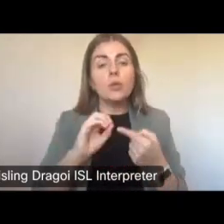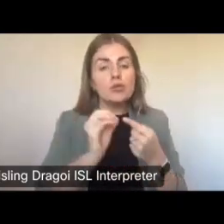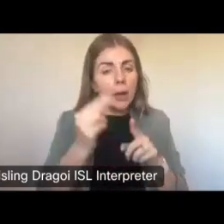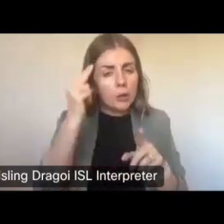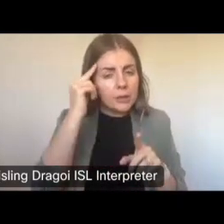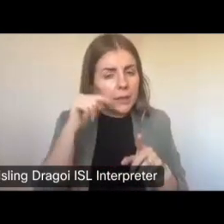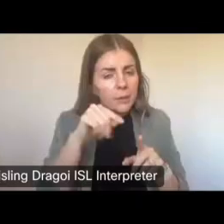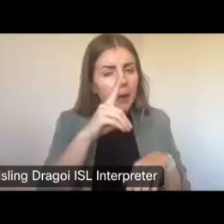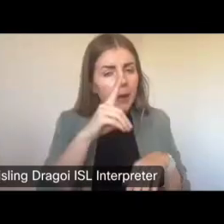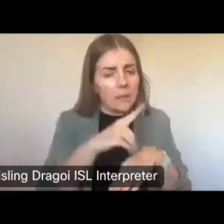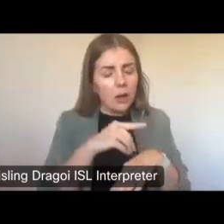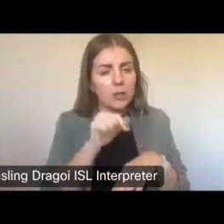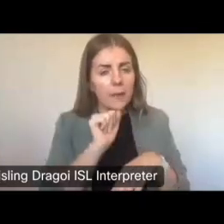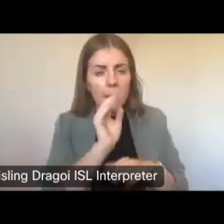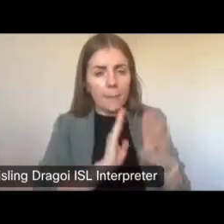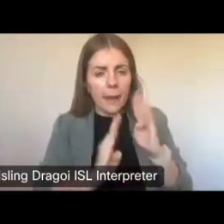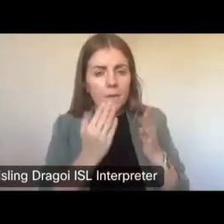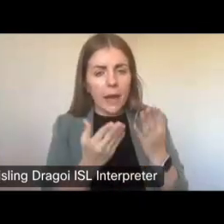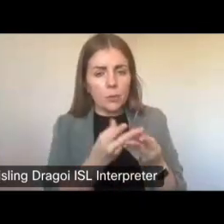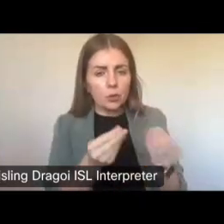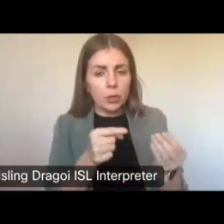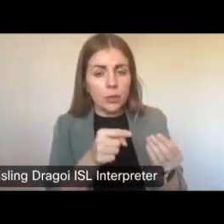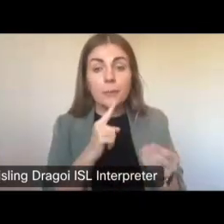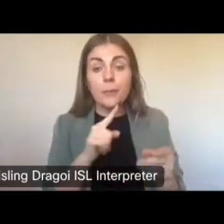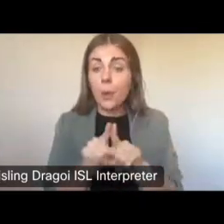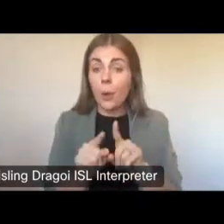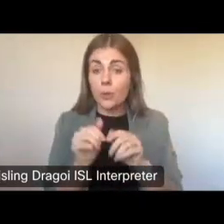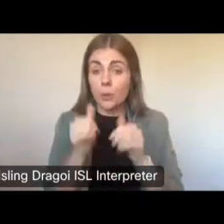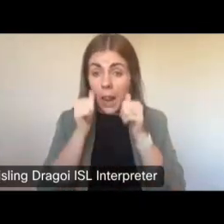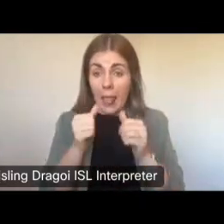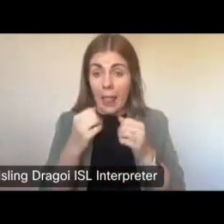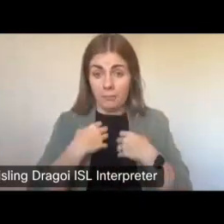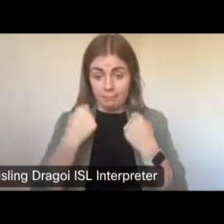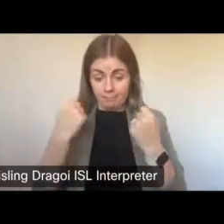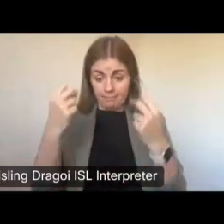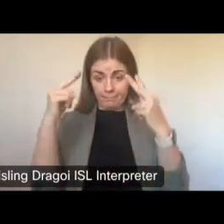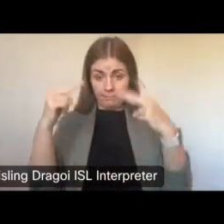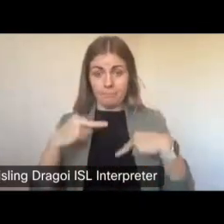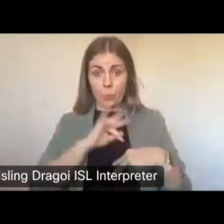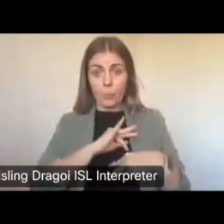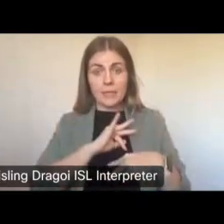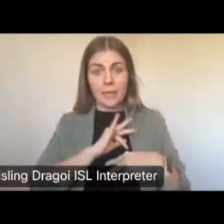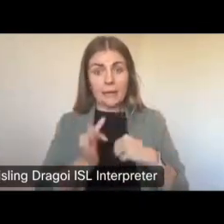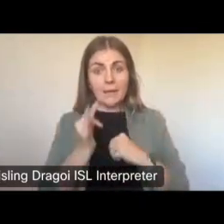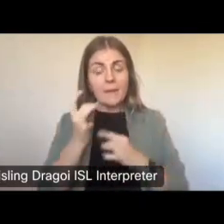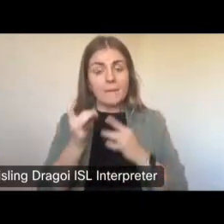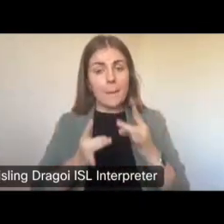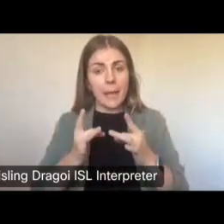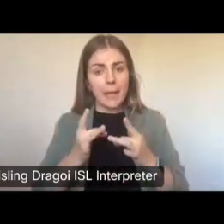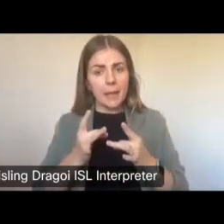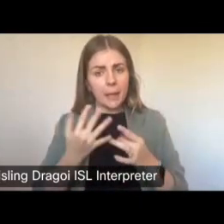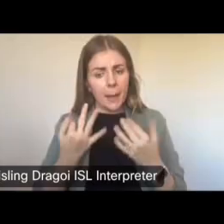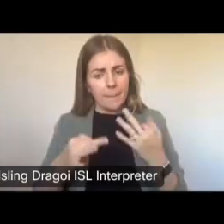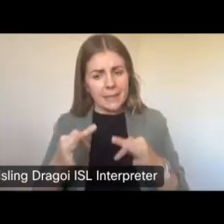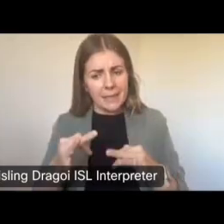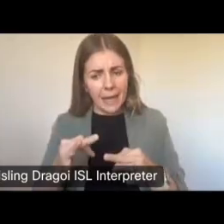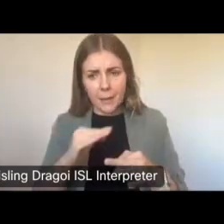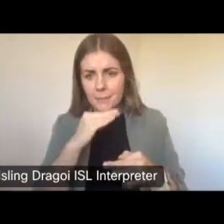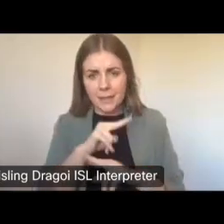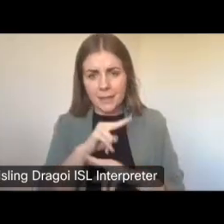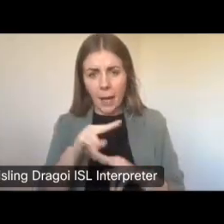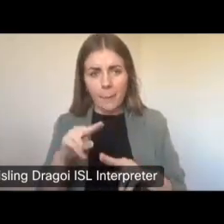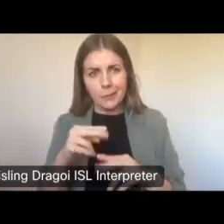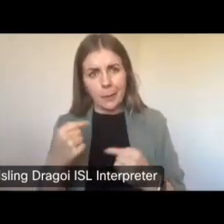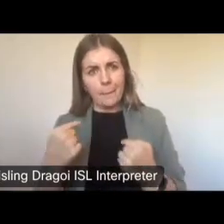address it. But it also allows you to look at yourself, and when you make a mistake, it allows you not to blame yourself. And by